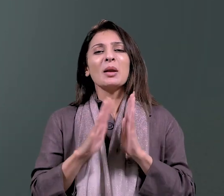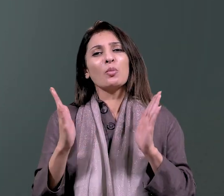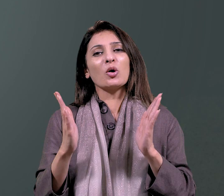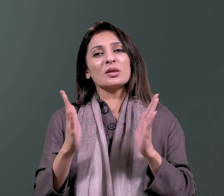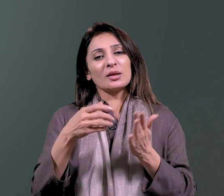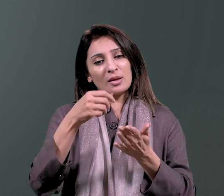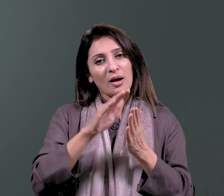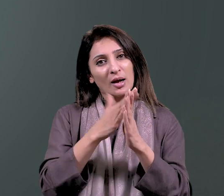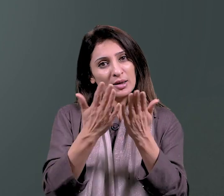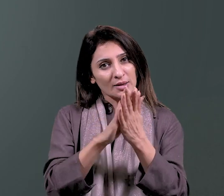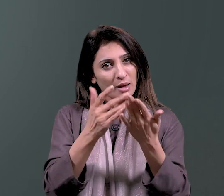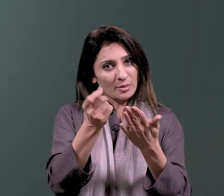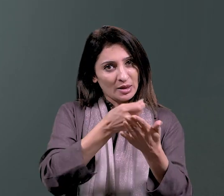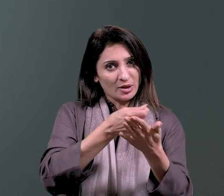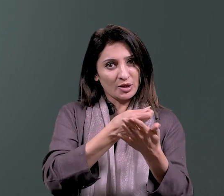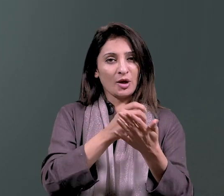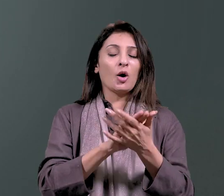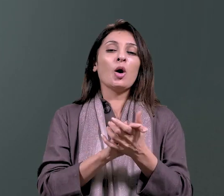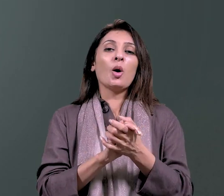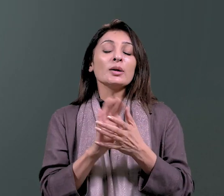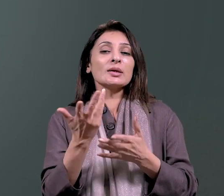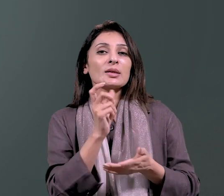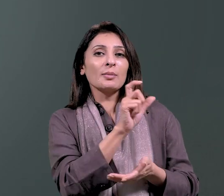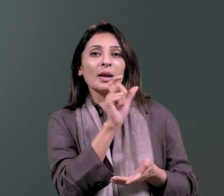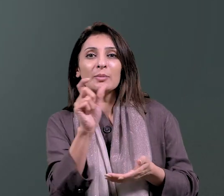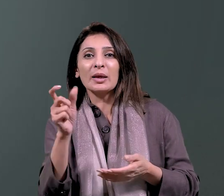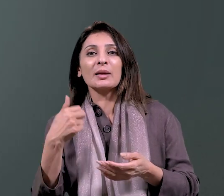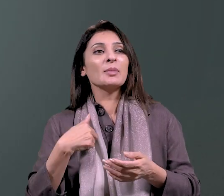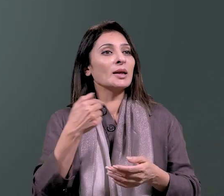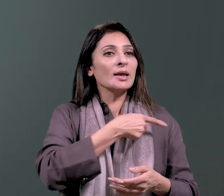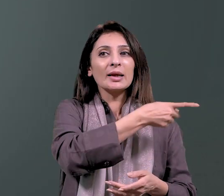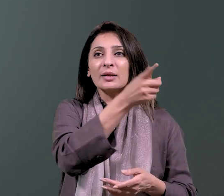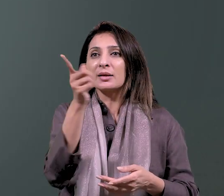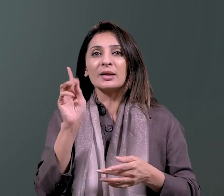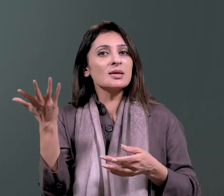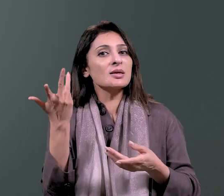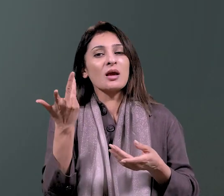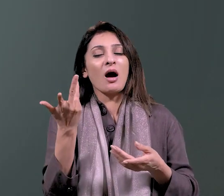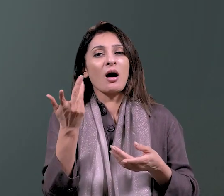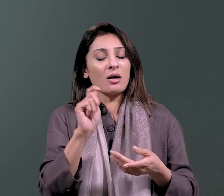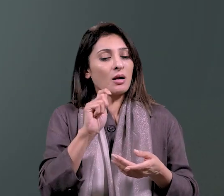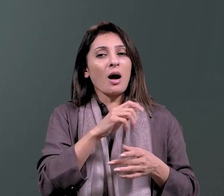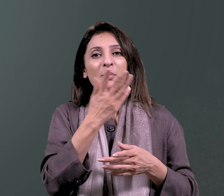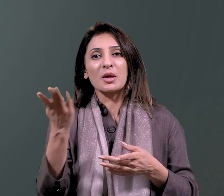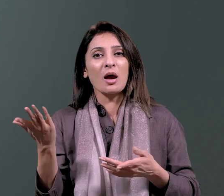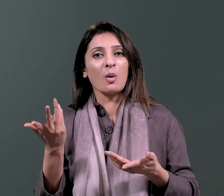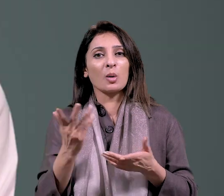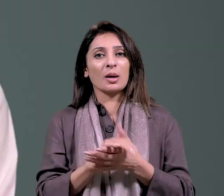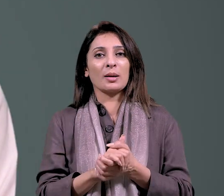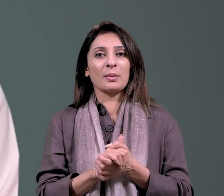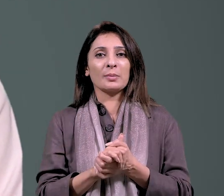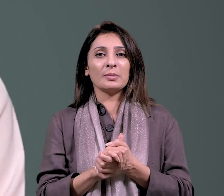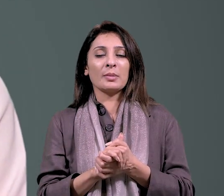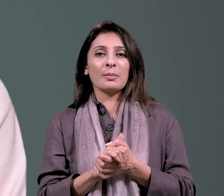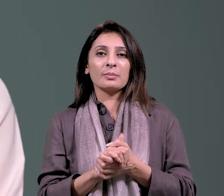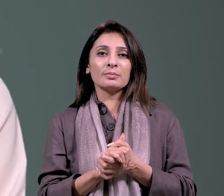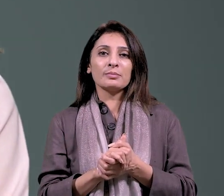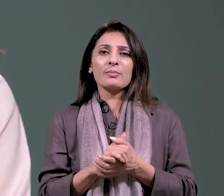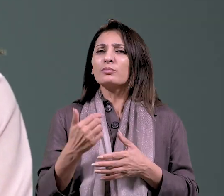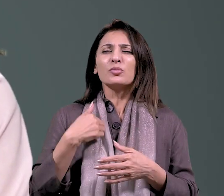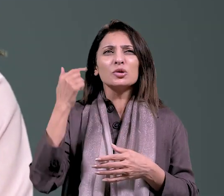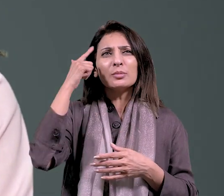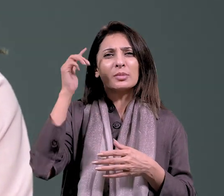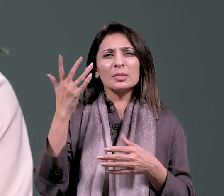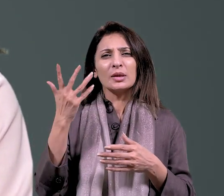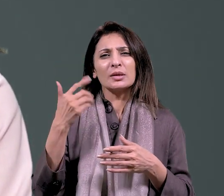these books mainly deal with the topic about what's happening around us and fantasy. I don't know what I